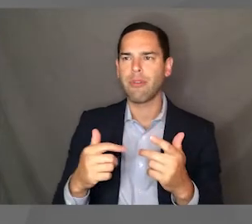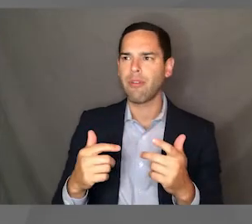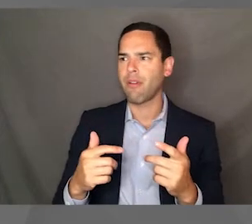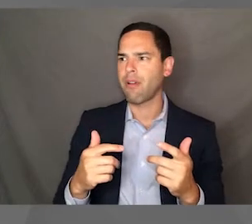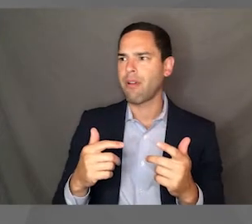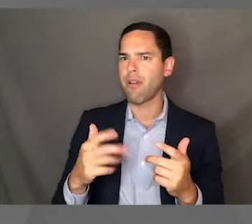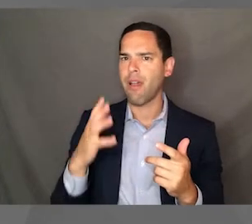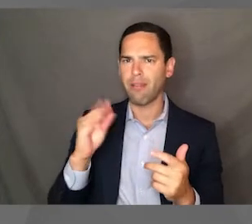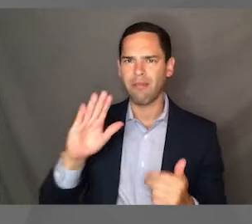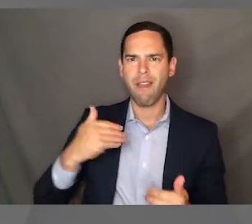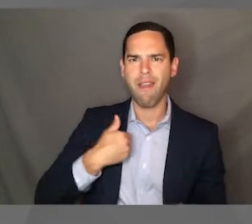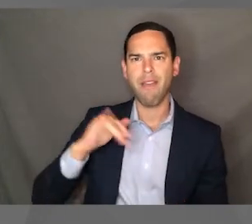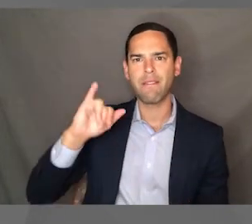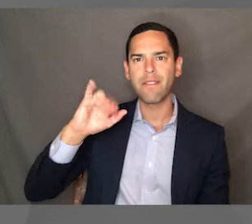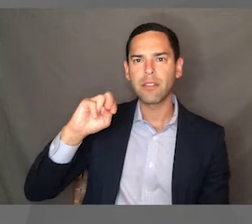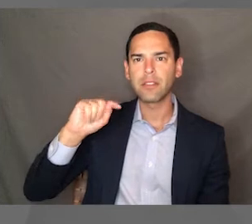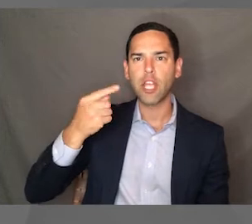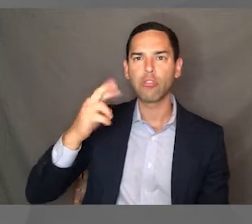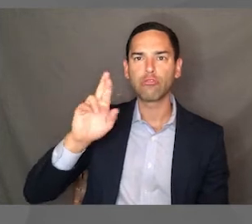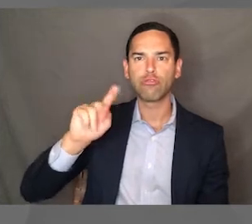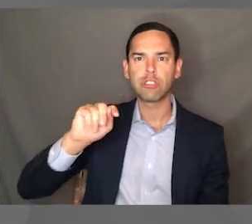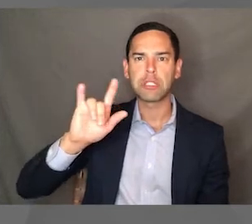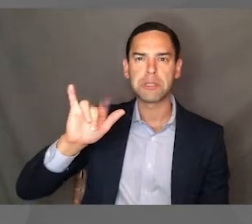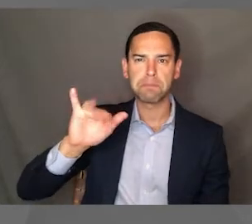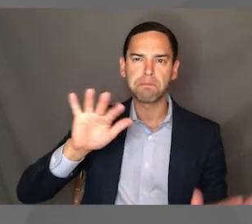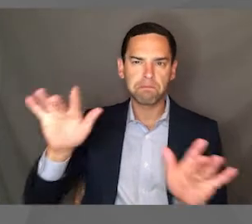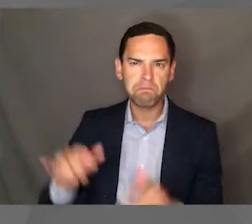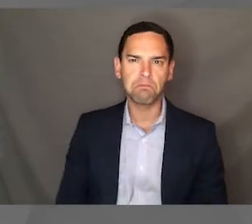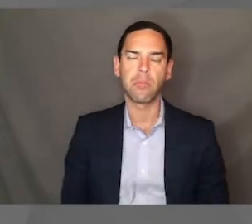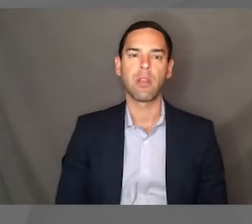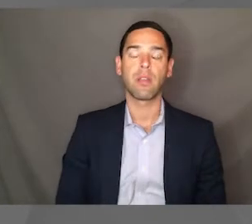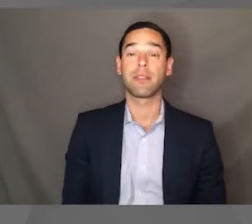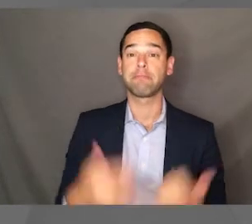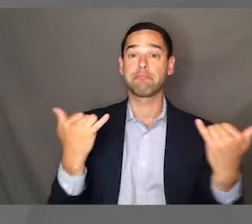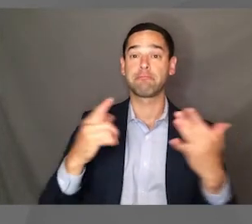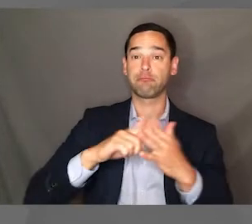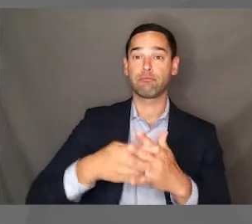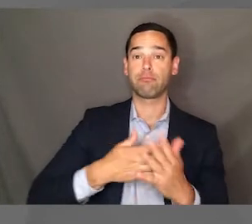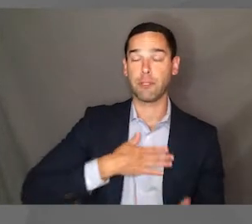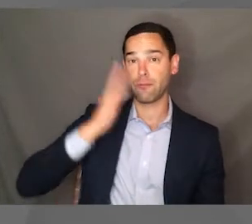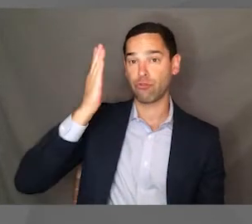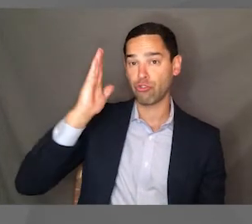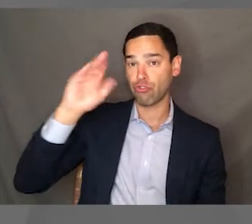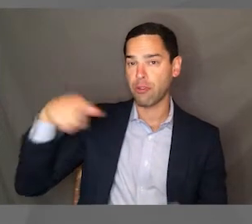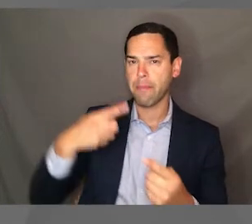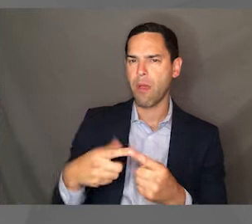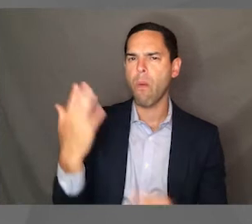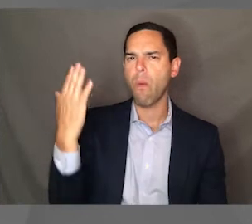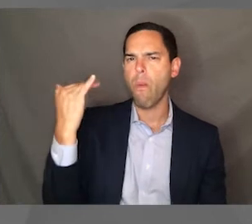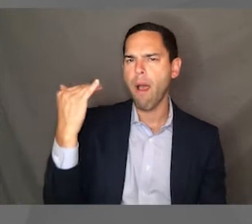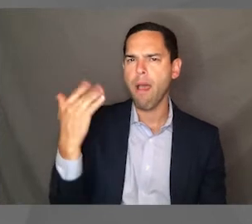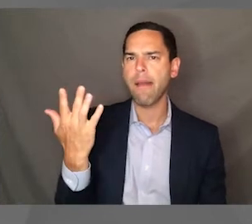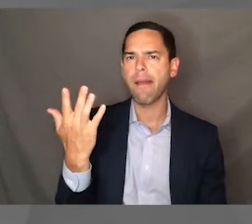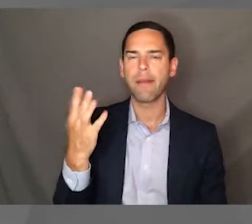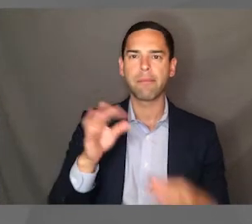and stuff like that. So I'm going to begin with my presentation about why it's